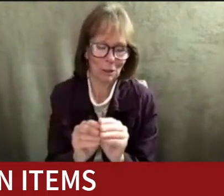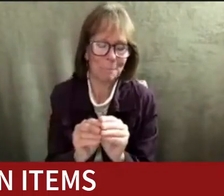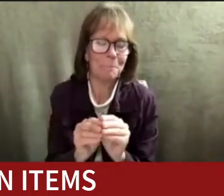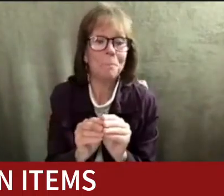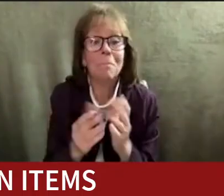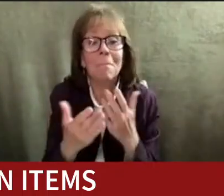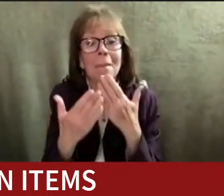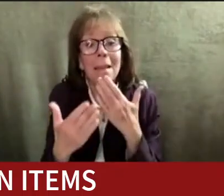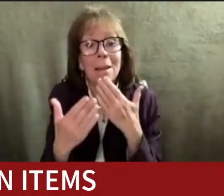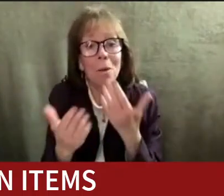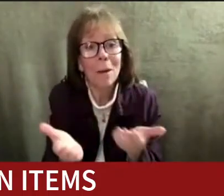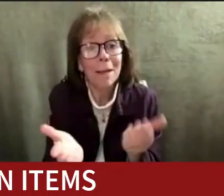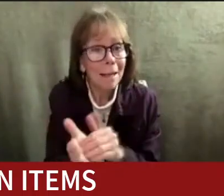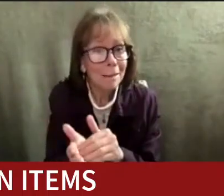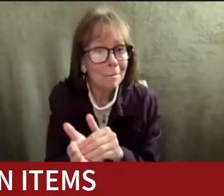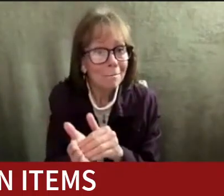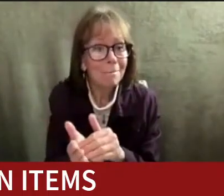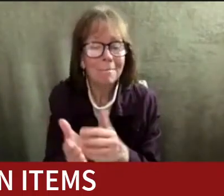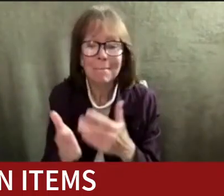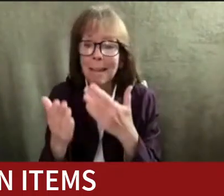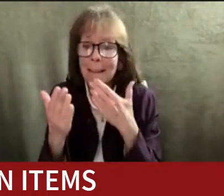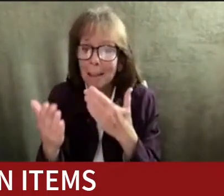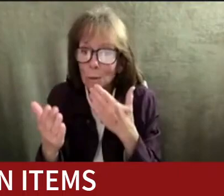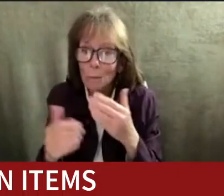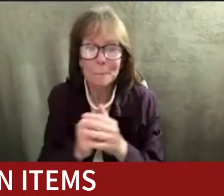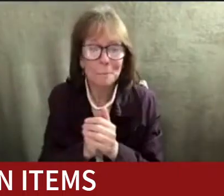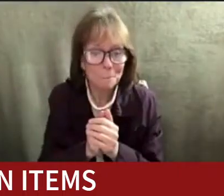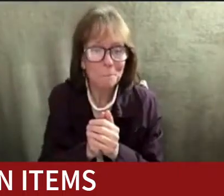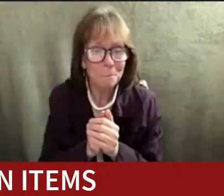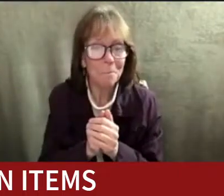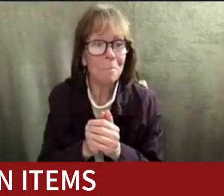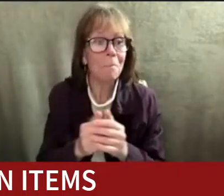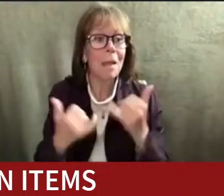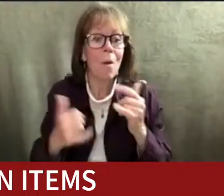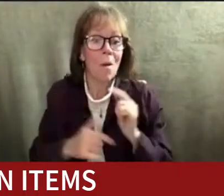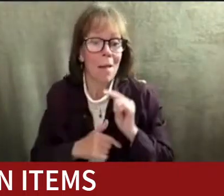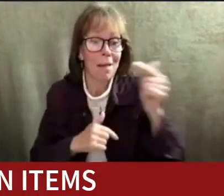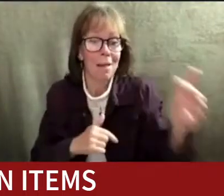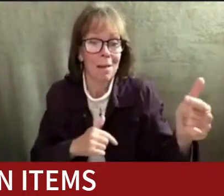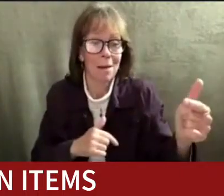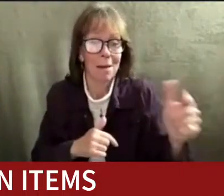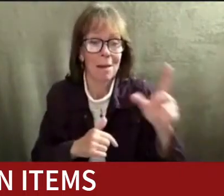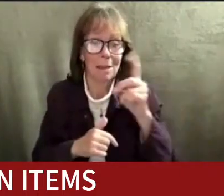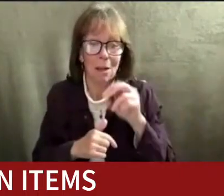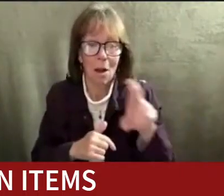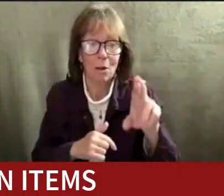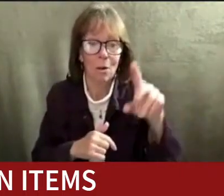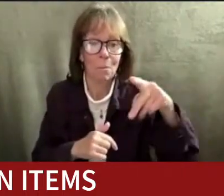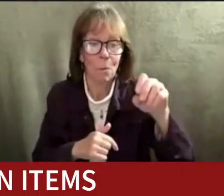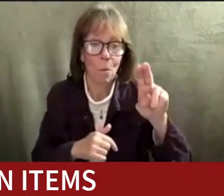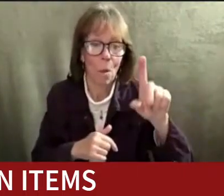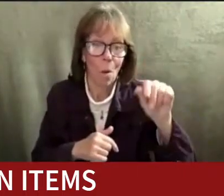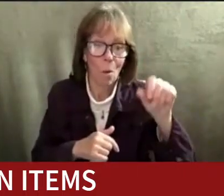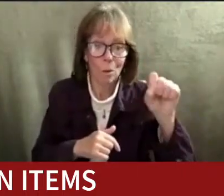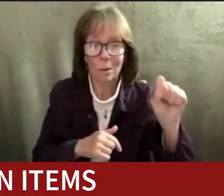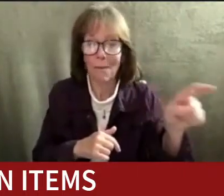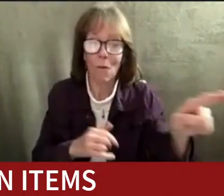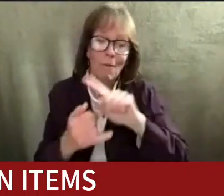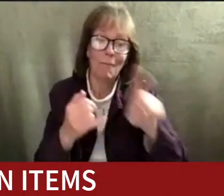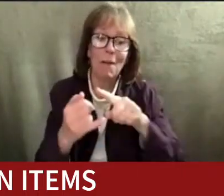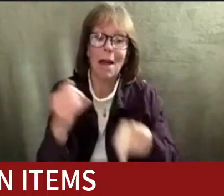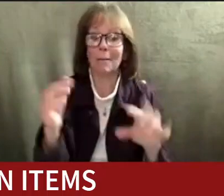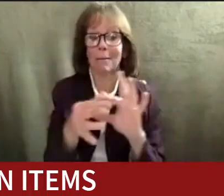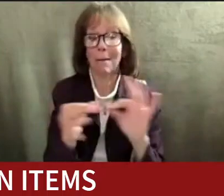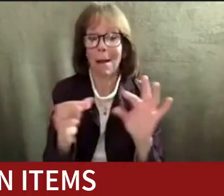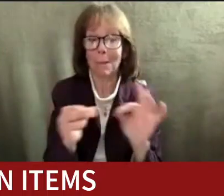Again, thank you all. And I guess with that, I can hand it over to Dr. Poulos to wrap things up for the day for